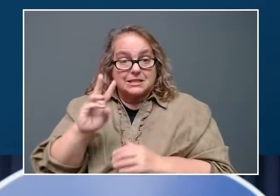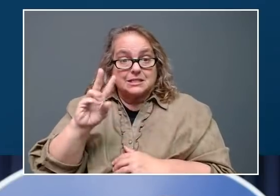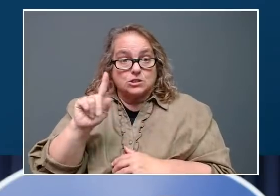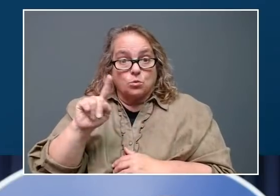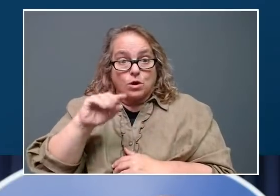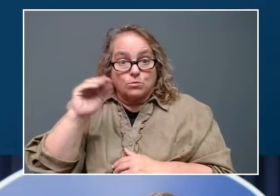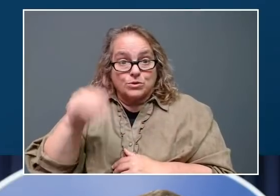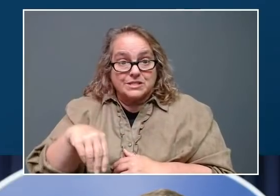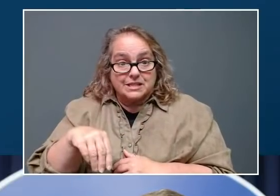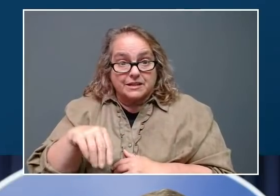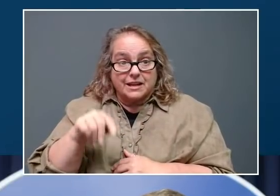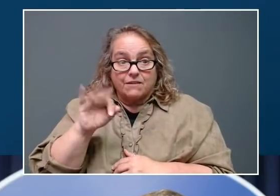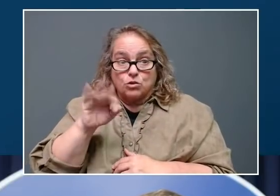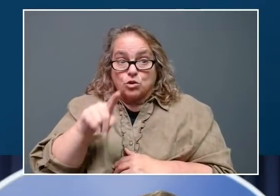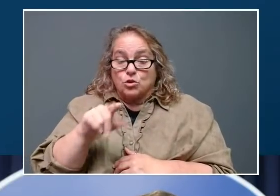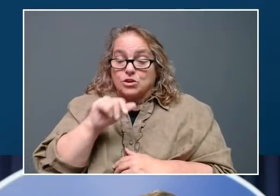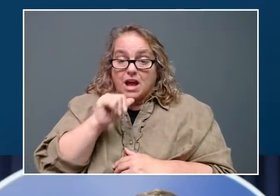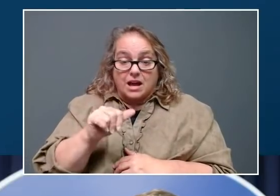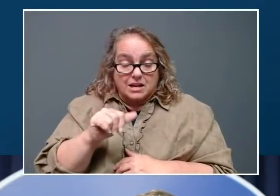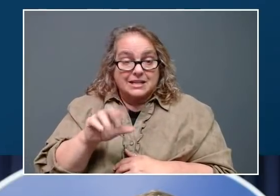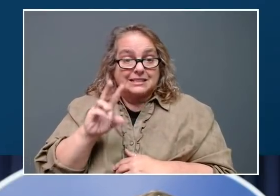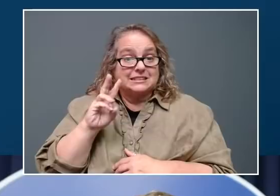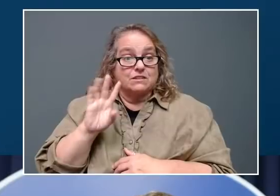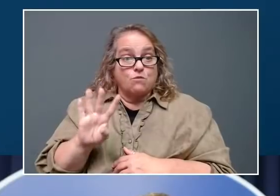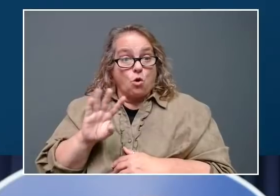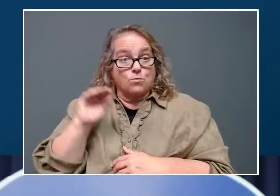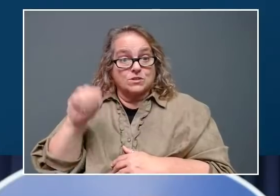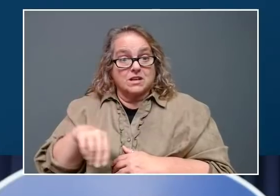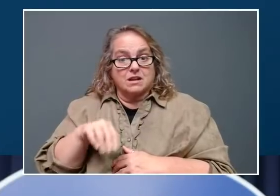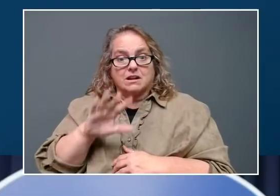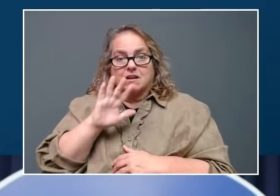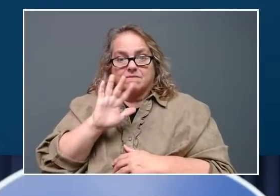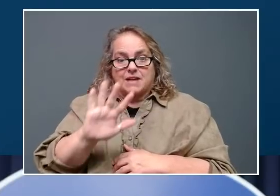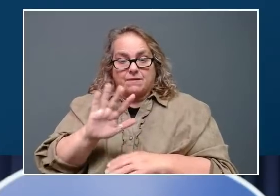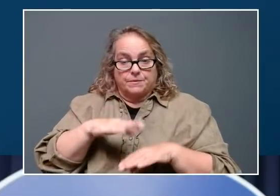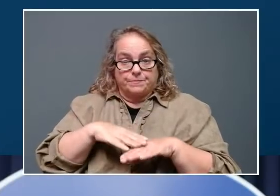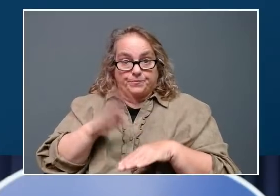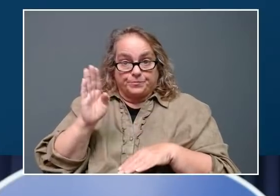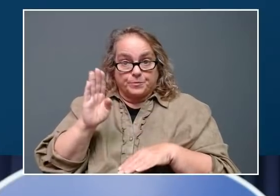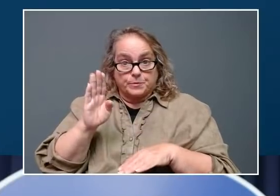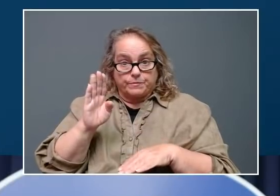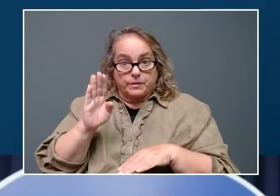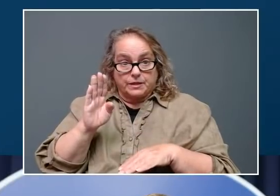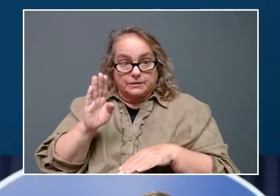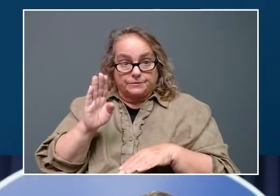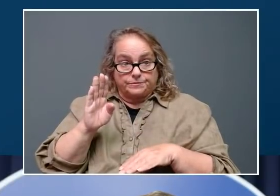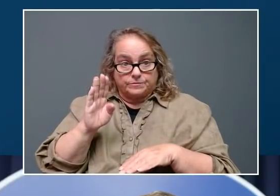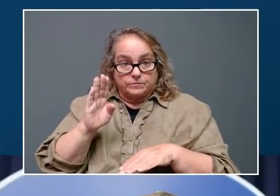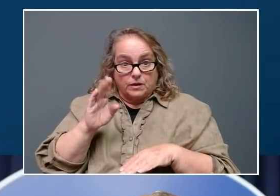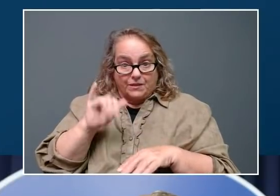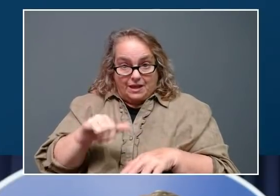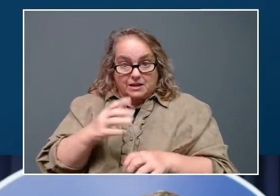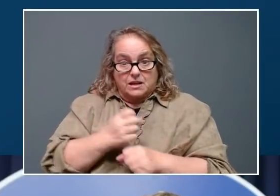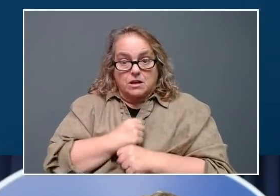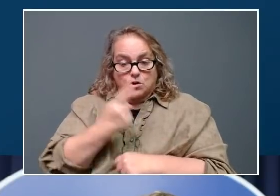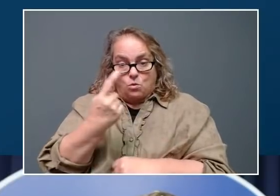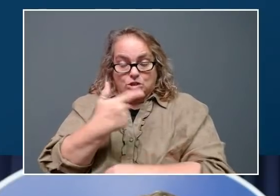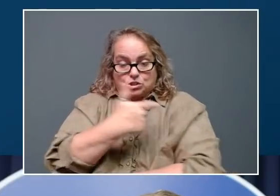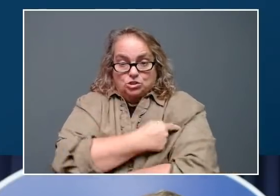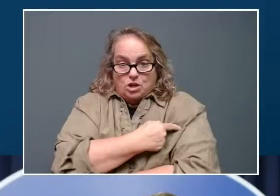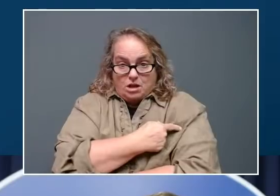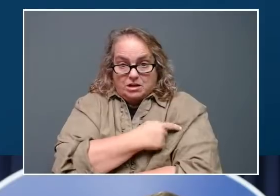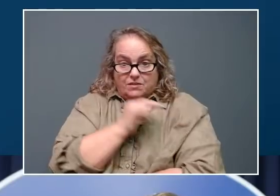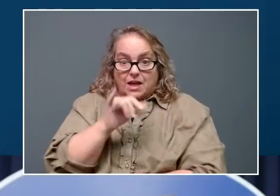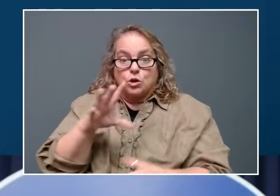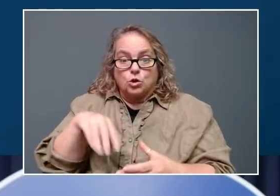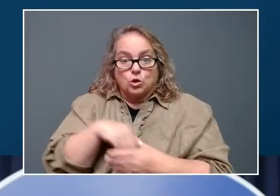if you are not eligible. 64%, almost 2/3 of everybody who's eligible has gotten at least one shot. That includes